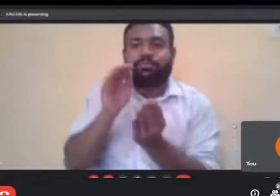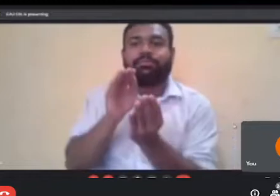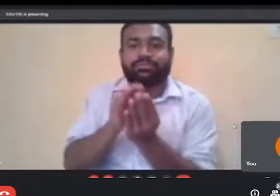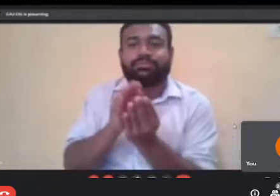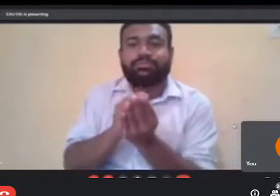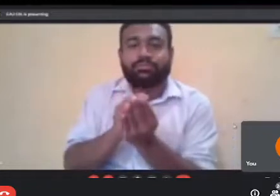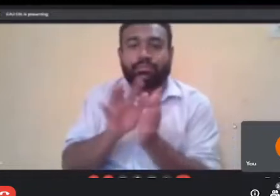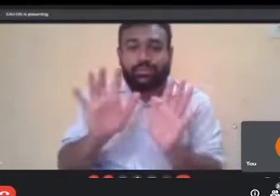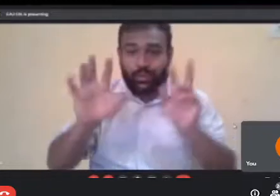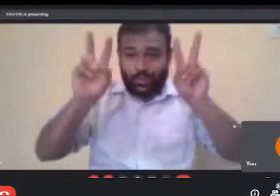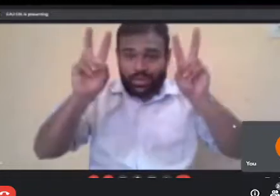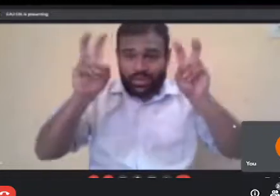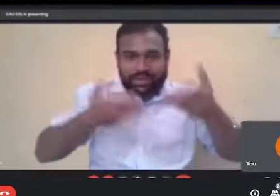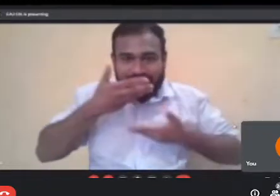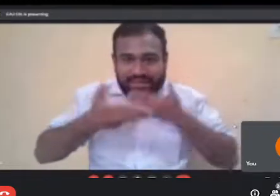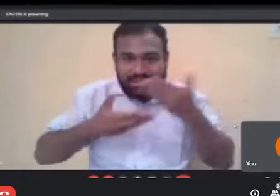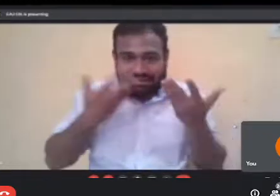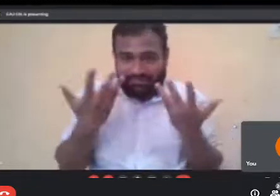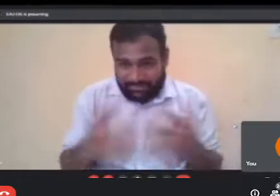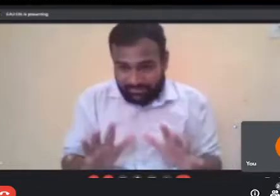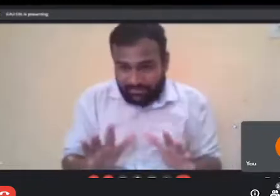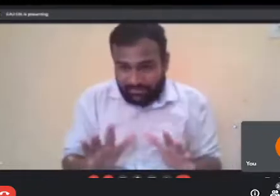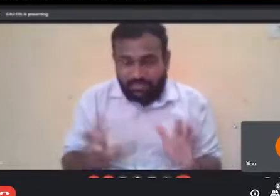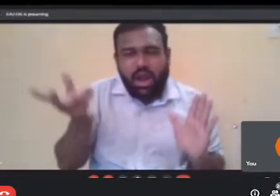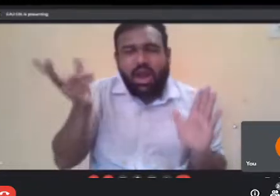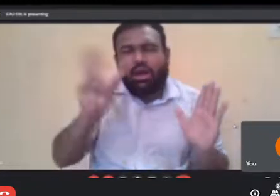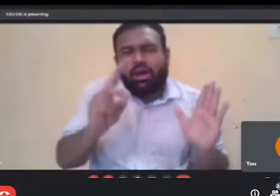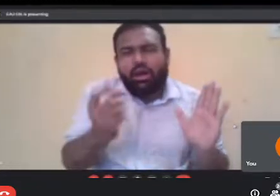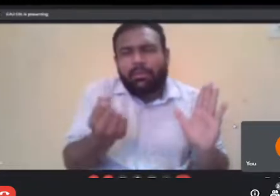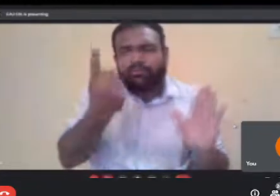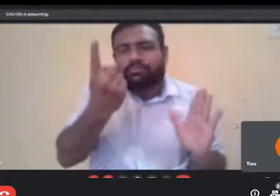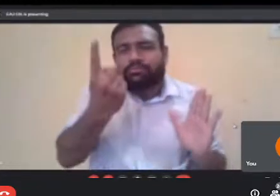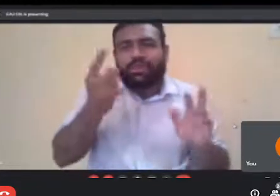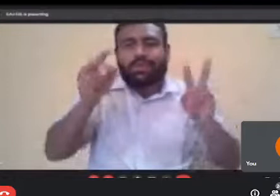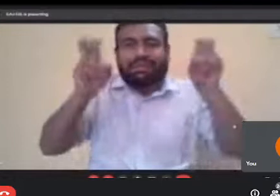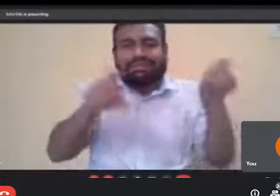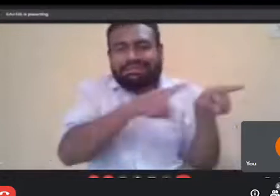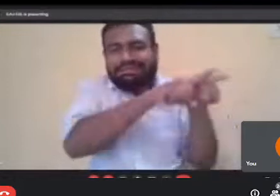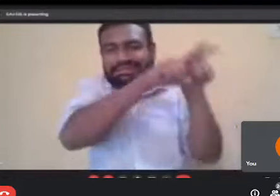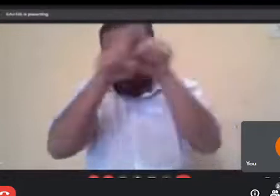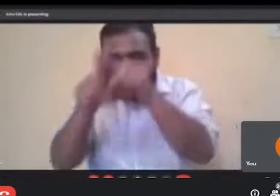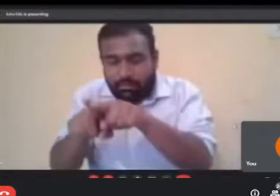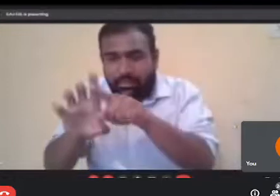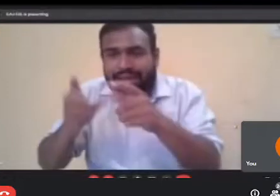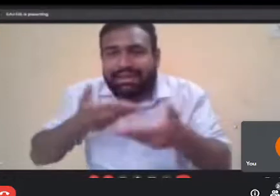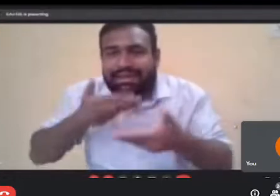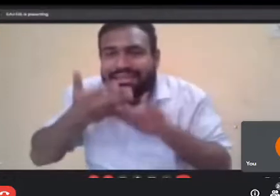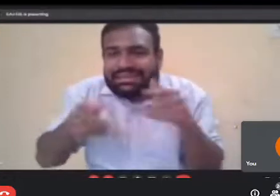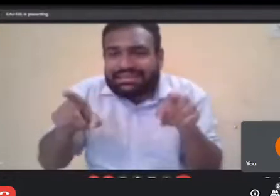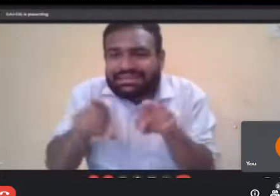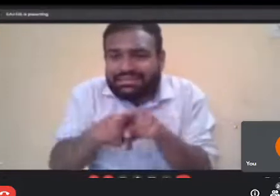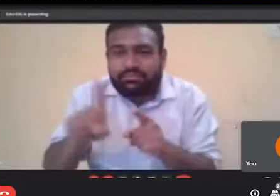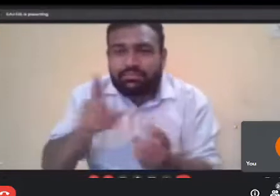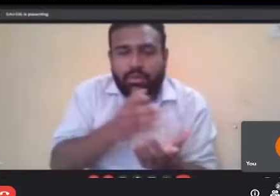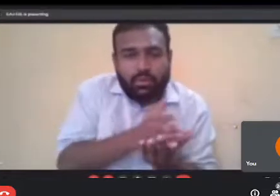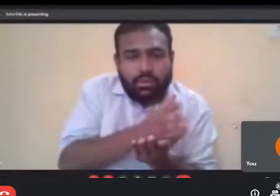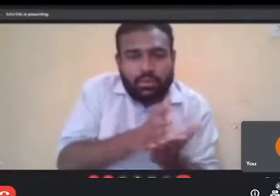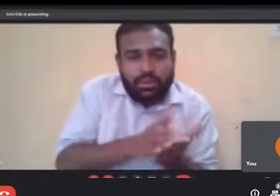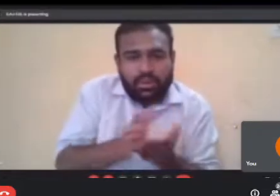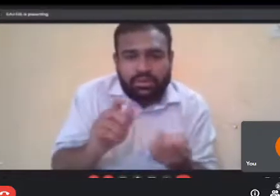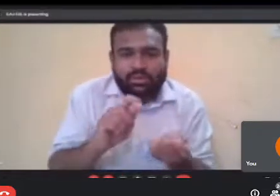because the child has already learned that concept, and you space it and you repeat the same thing, the same